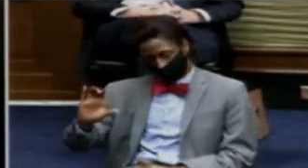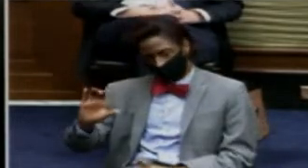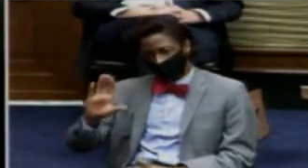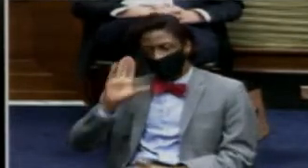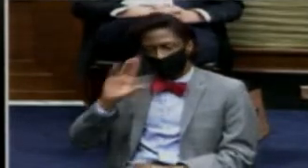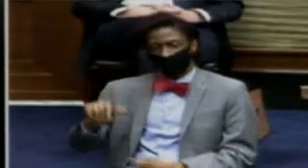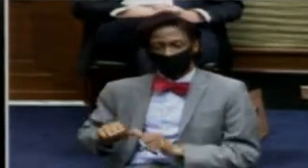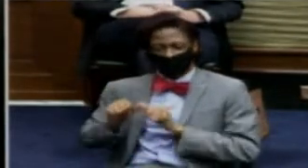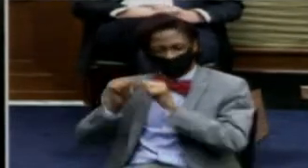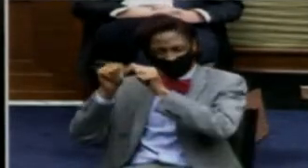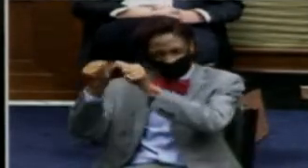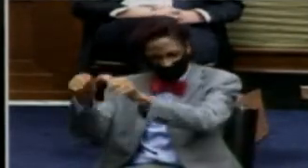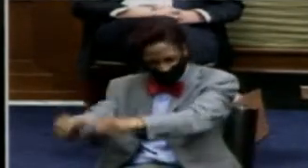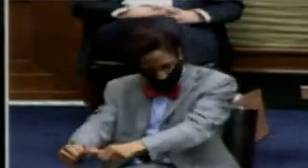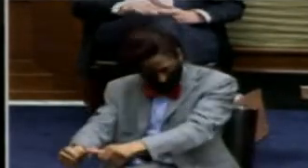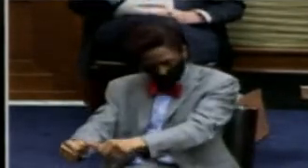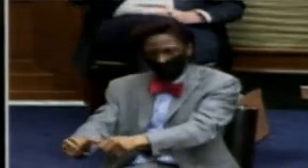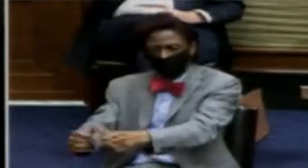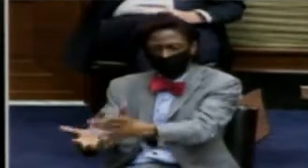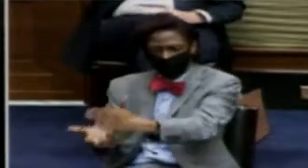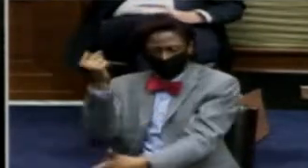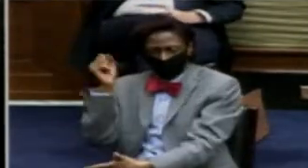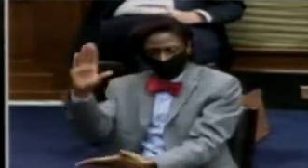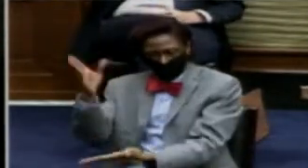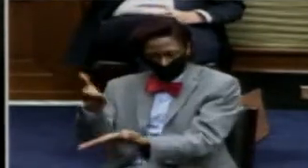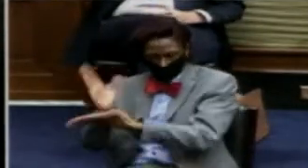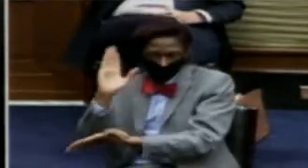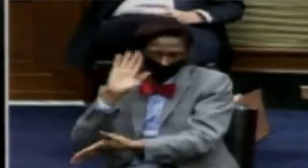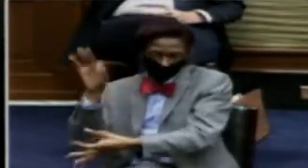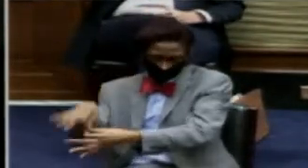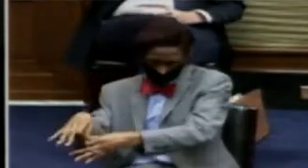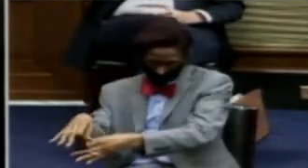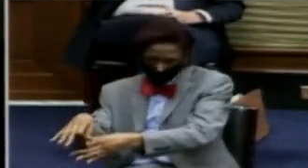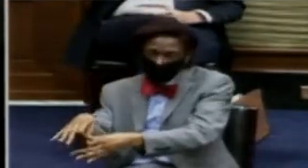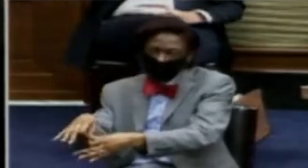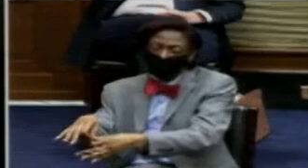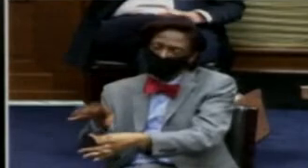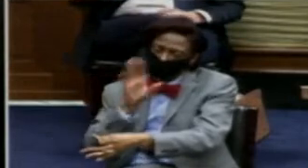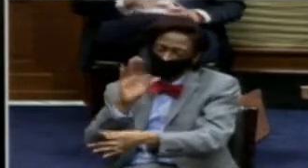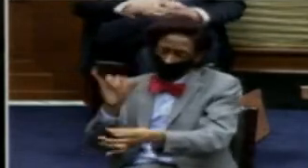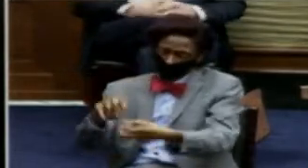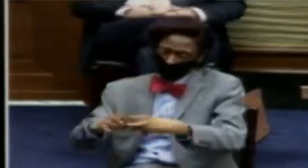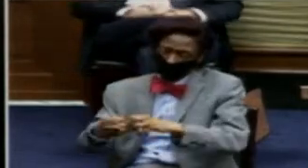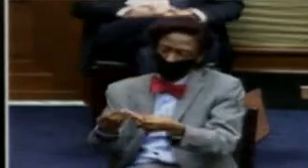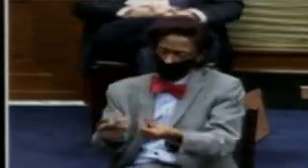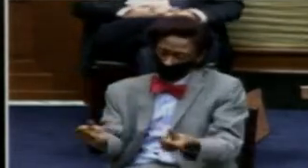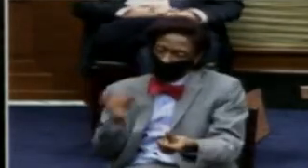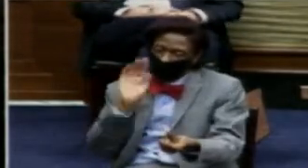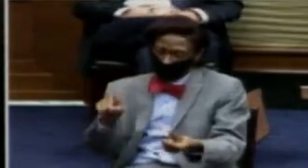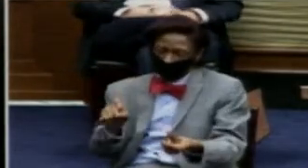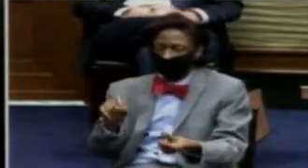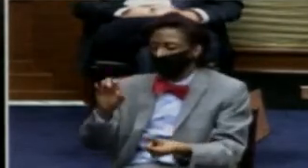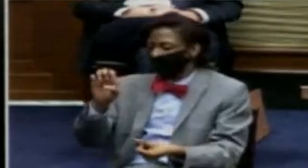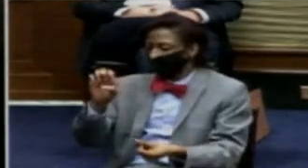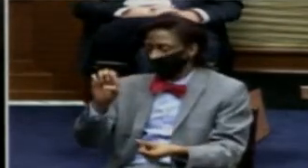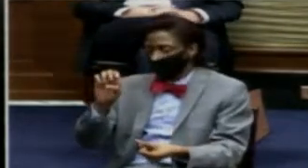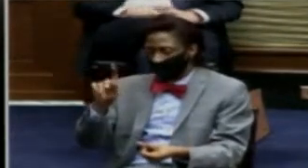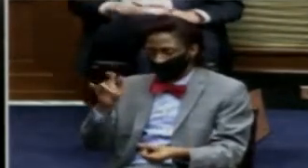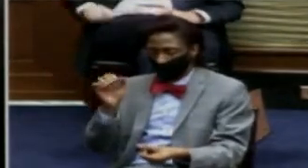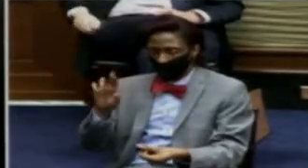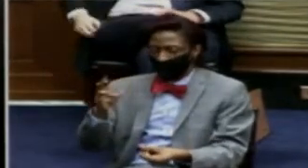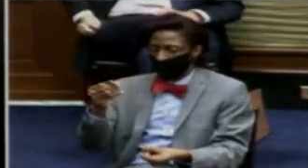be disenfranchised. This is a problem that we have to solve, and what Eleanor Holmes Norton has put forward is that